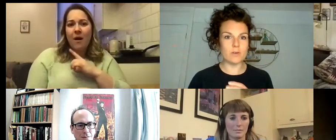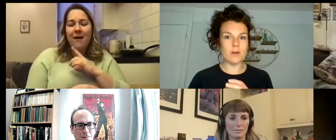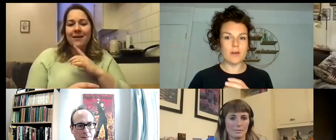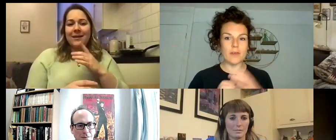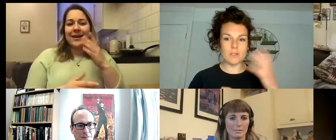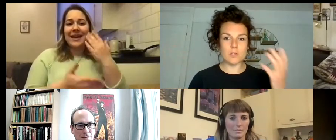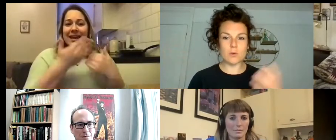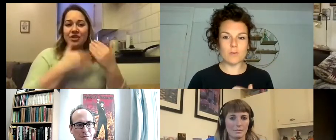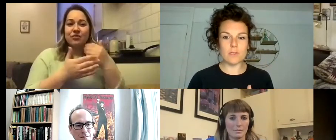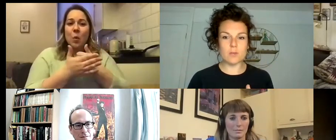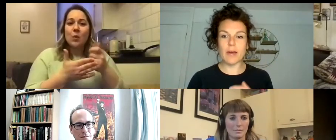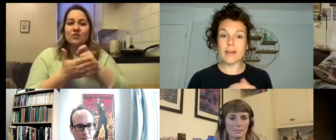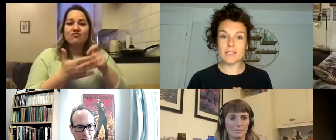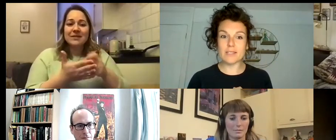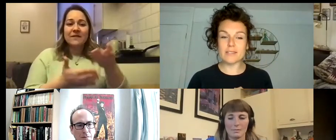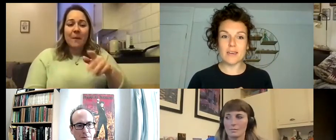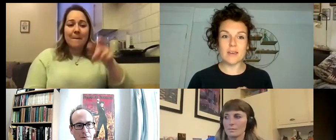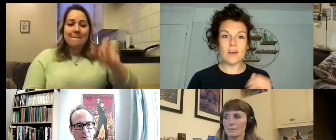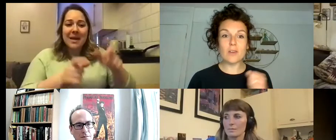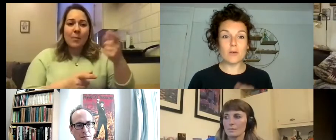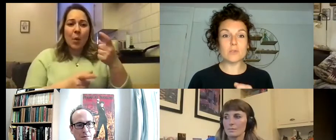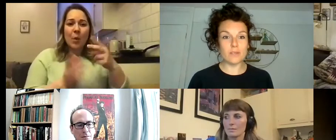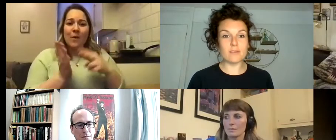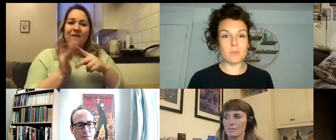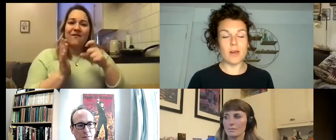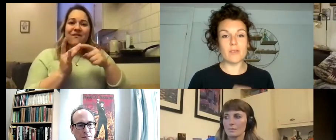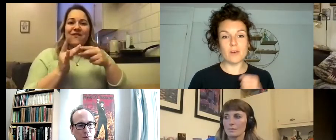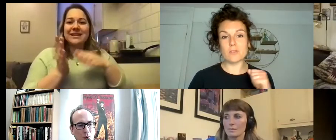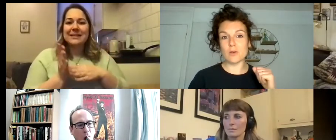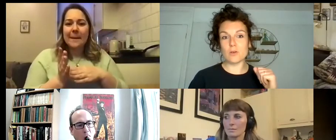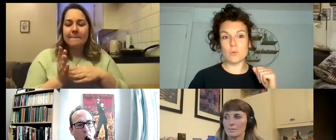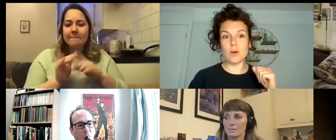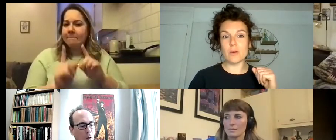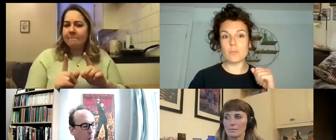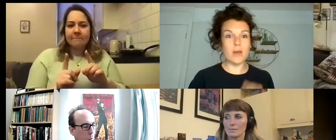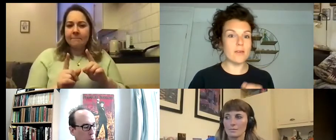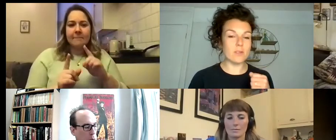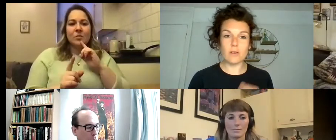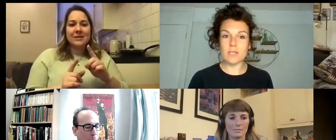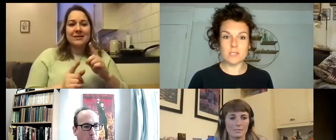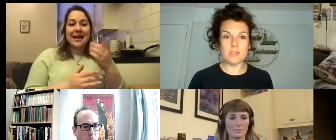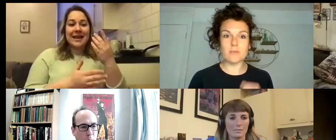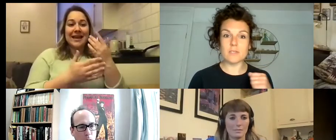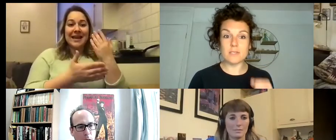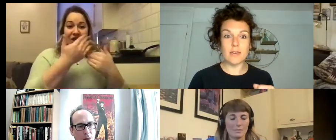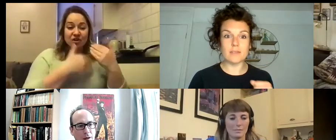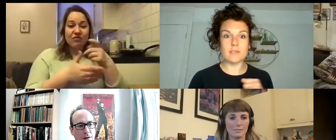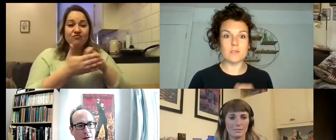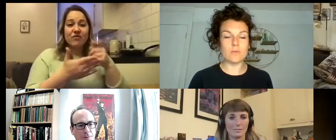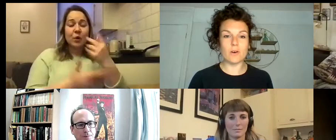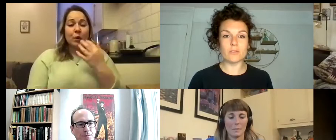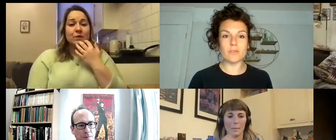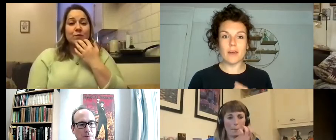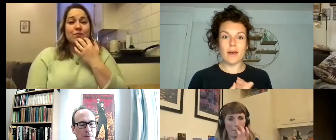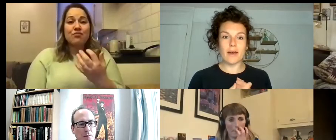victors, or that's the story of history, but actually to say, no, it's written by those who were brave and courageous enough to dissent and